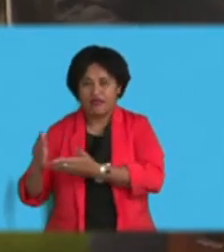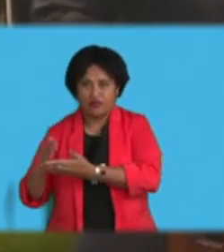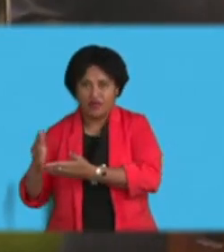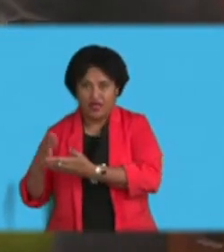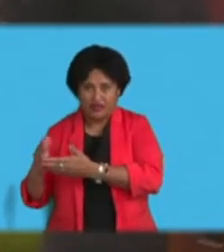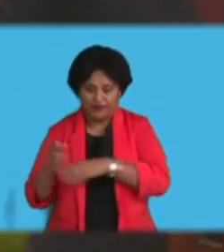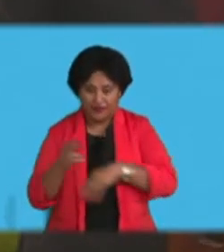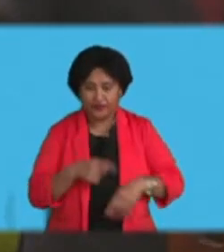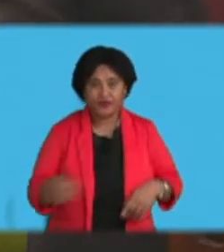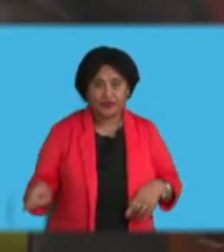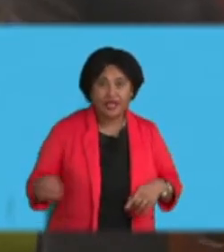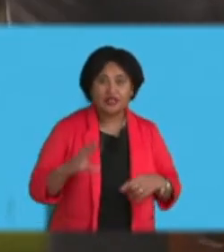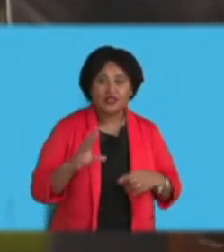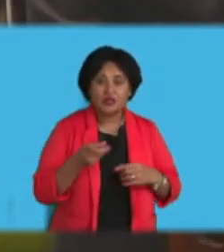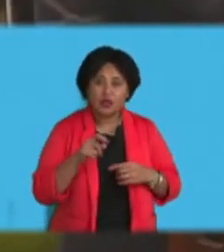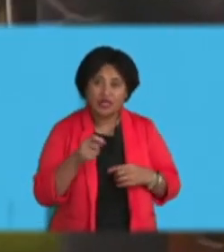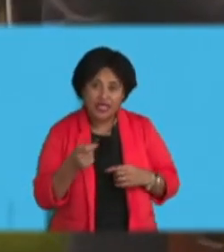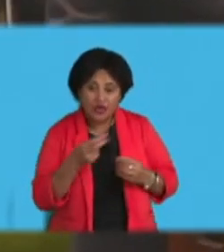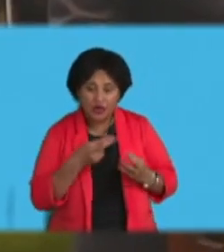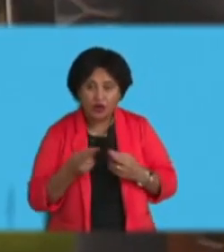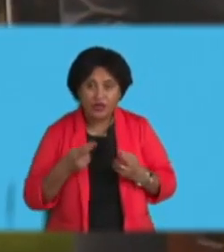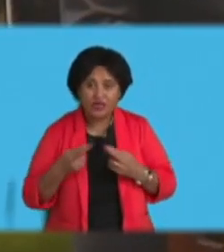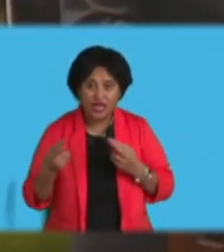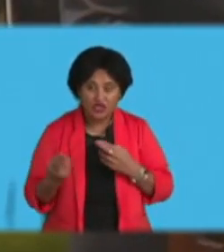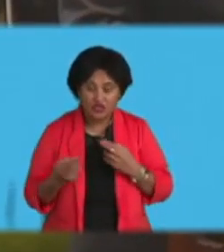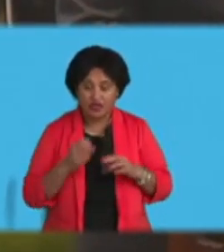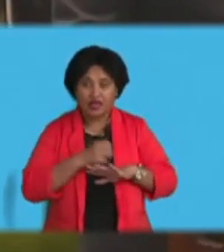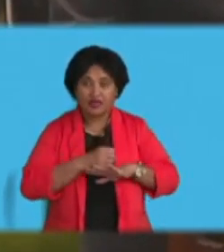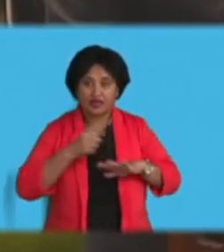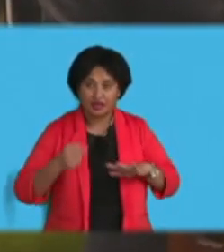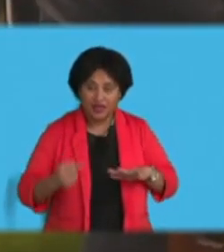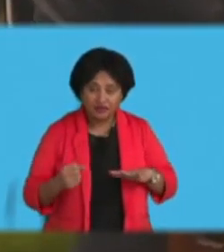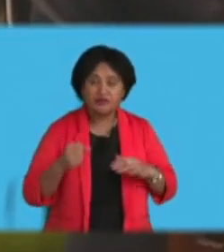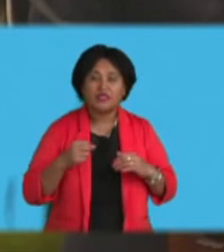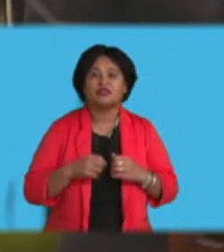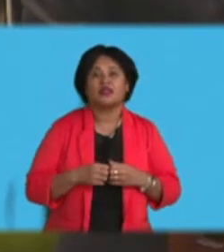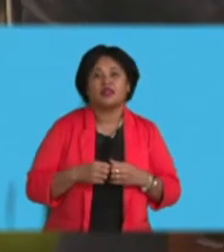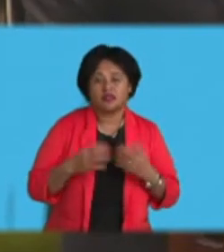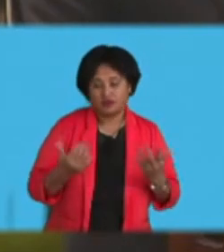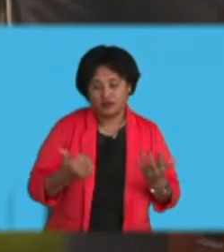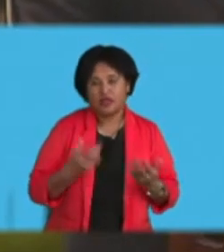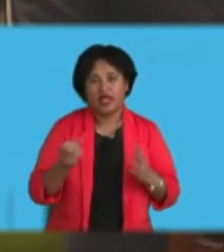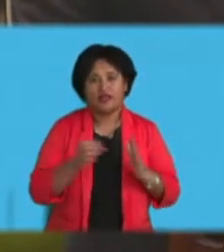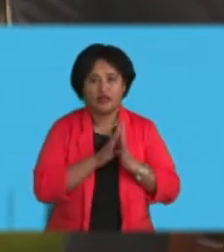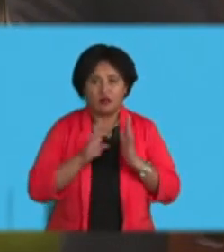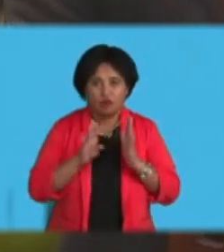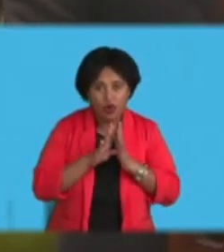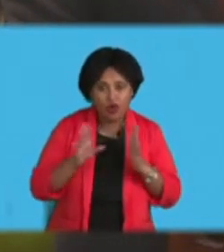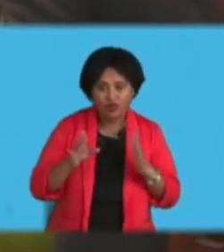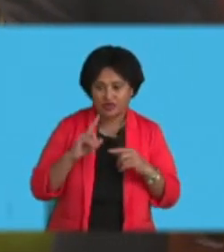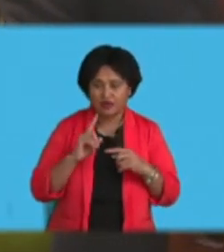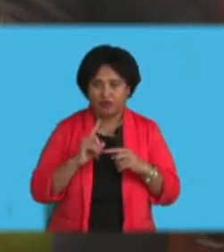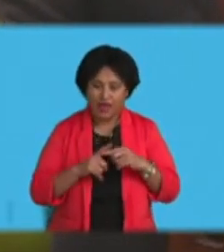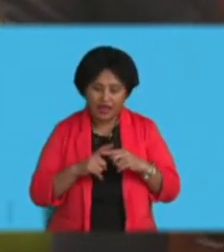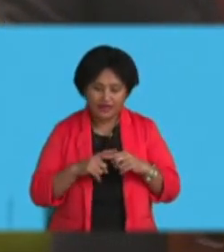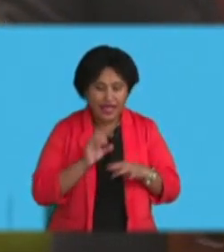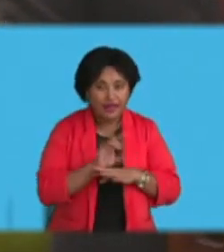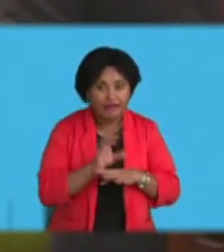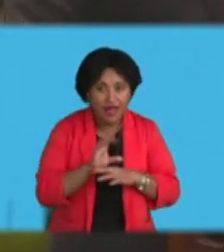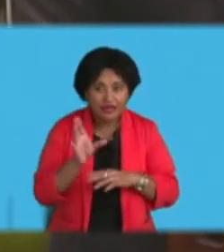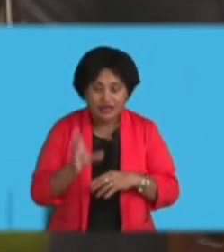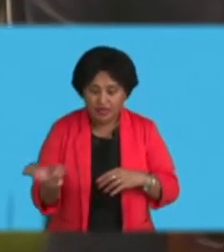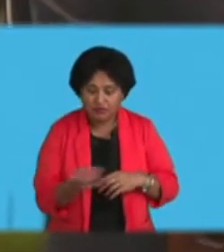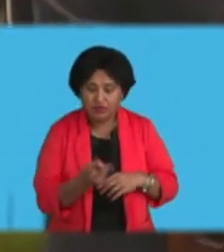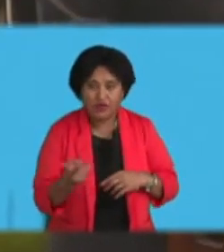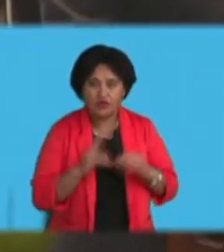note the government to strengthen its boards through the expansion of boards and phasing out the heavy use of advisors on board committees, staggering board terms to improve